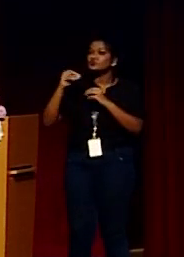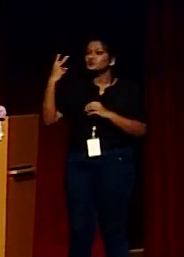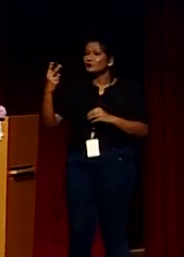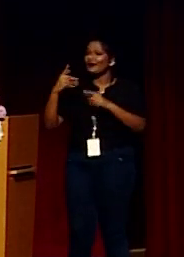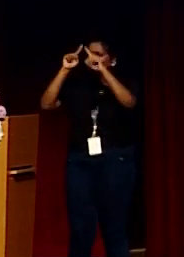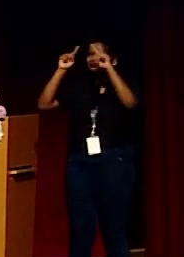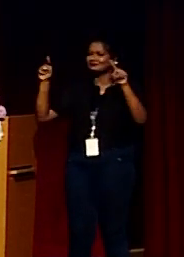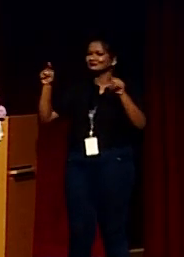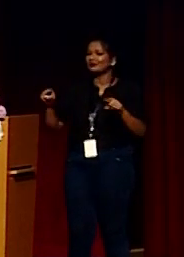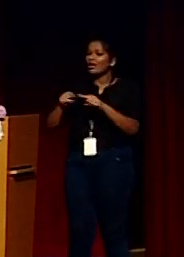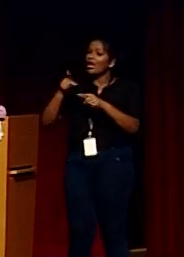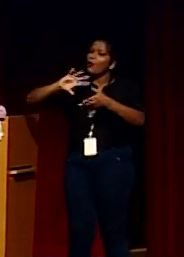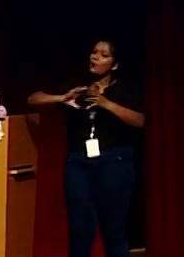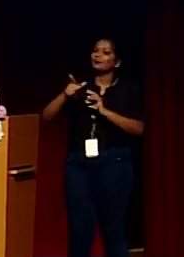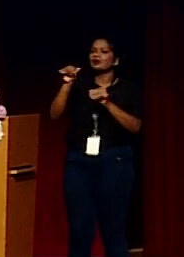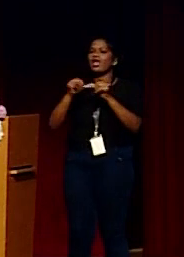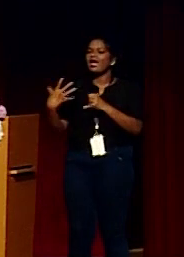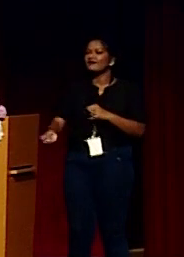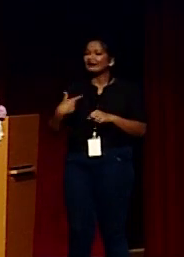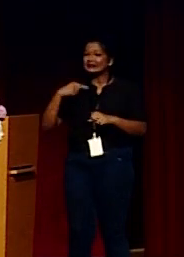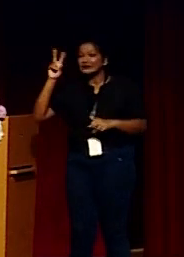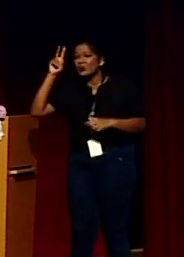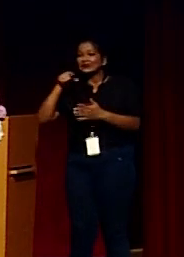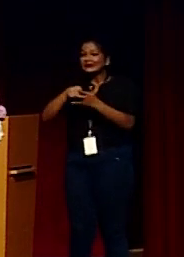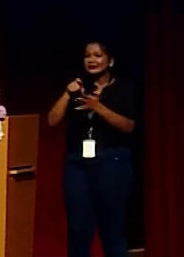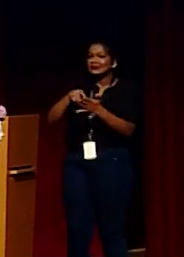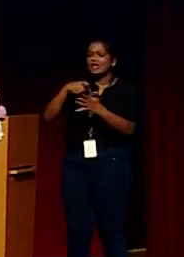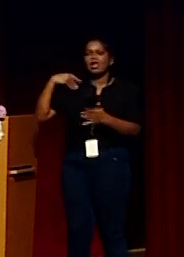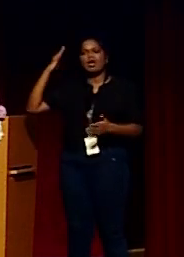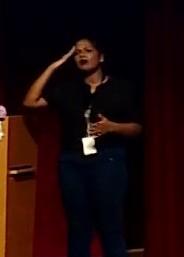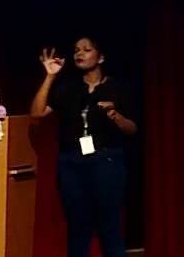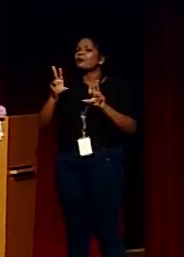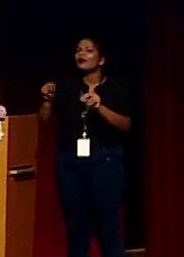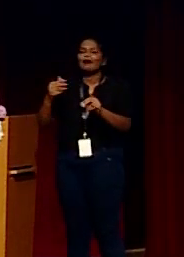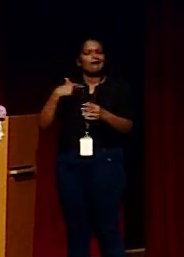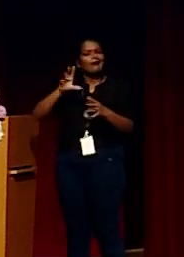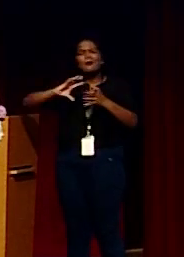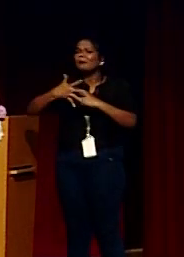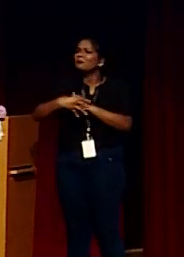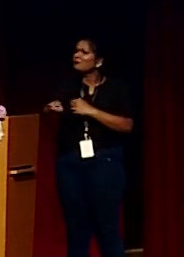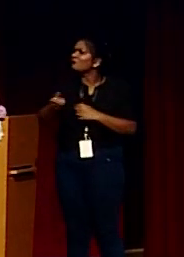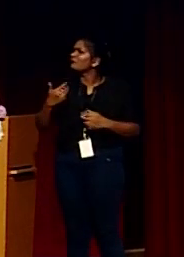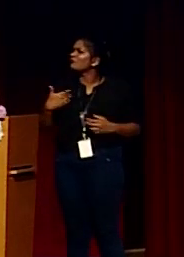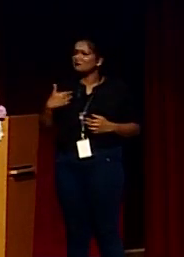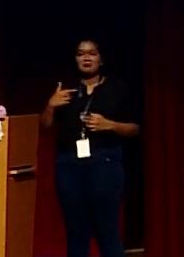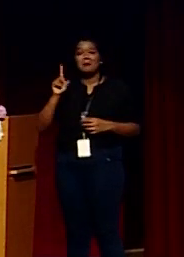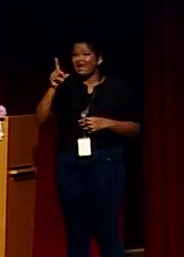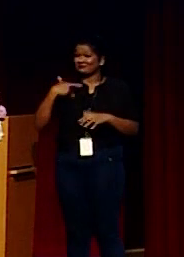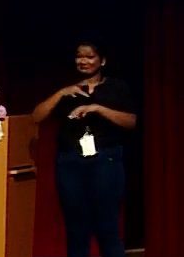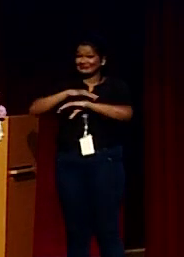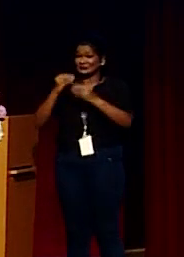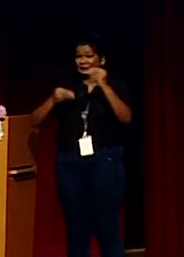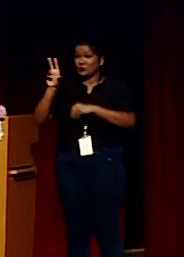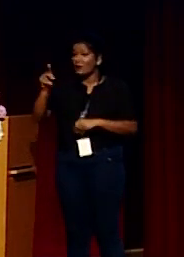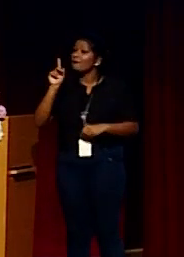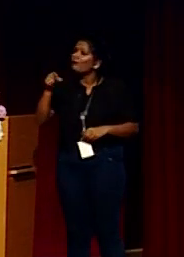benzene ring is. Not very exciting. Benzene ring substitutions at positions 1 and 2. I'm not a chemist, but this